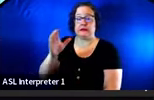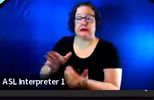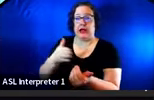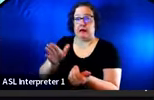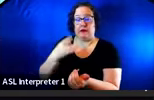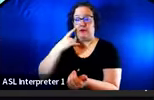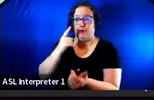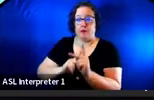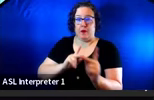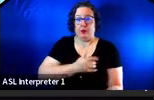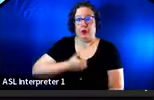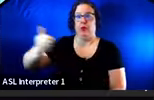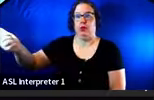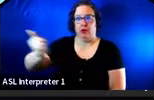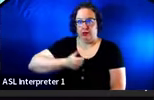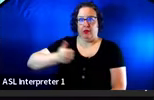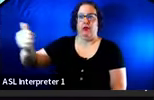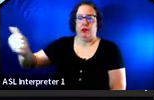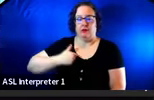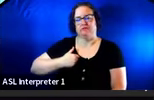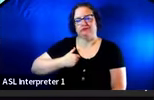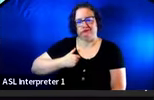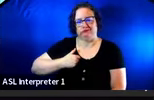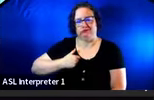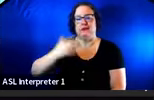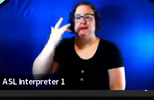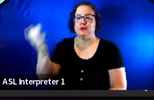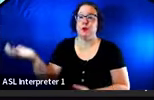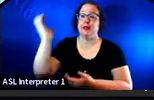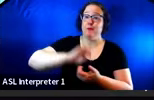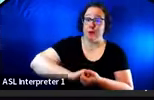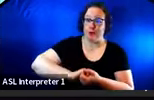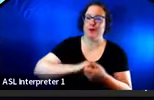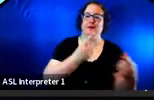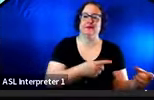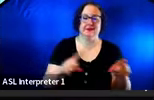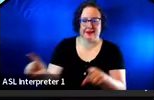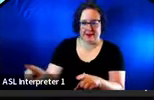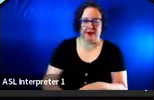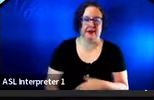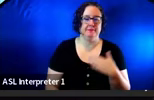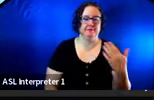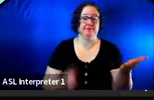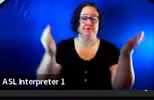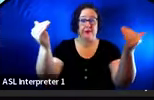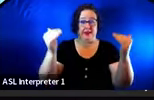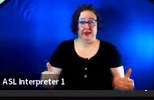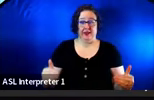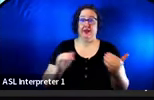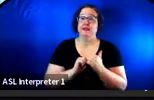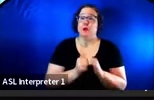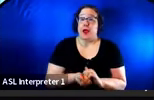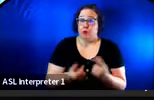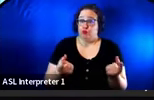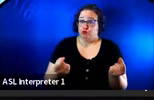to travel to as well. And that's why this approach of partnering is happening. So getting right to it then, how do we do this,